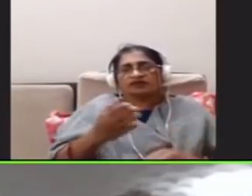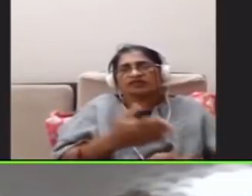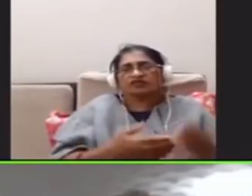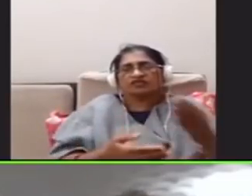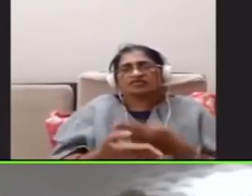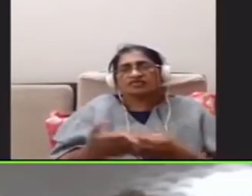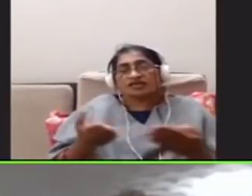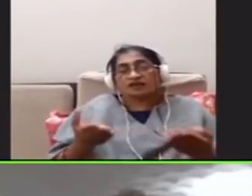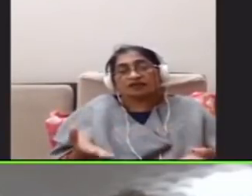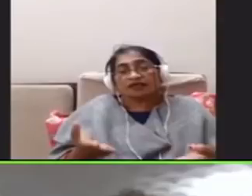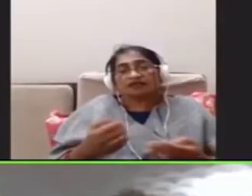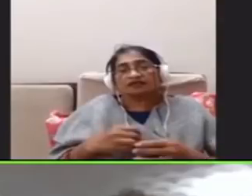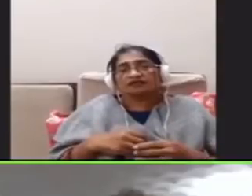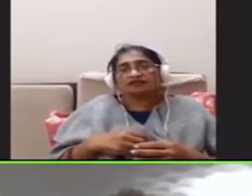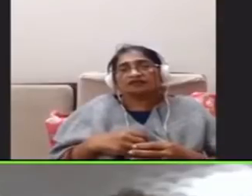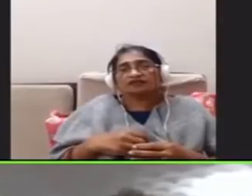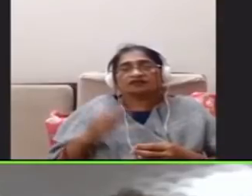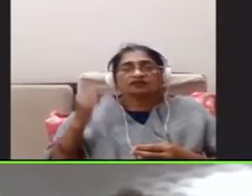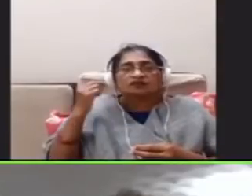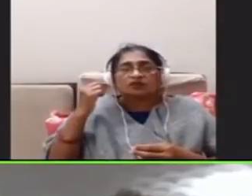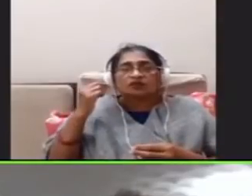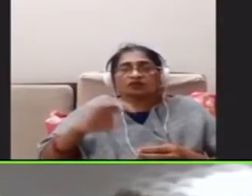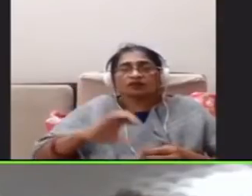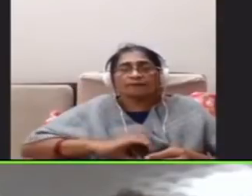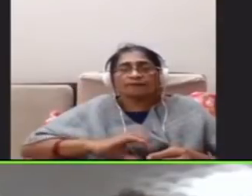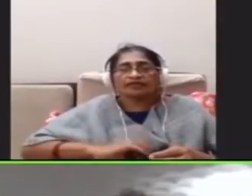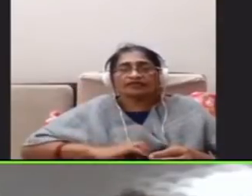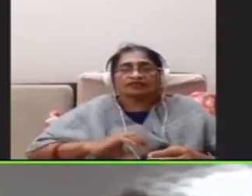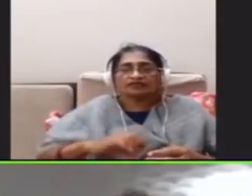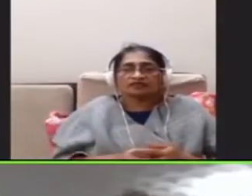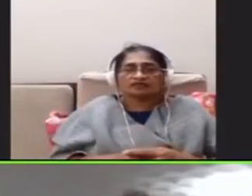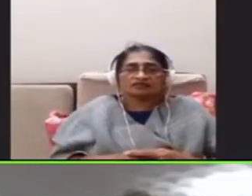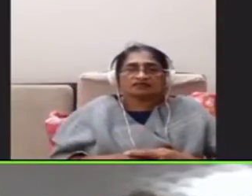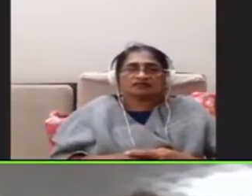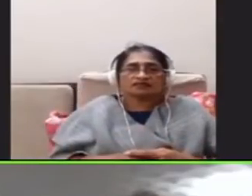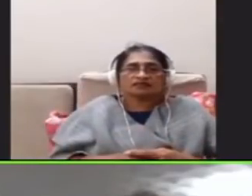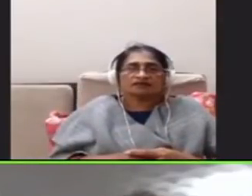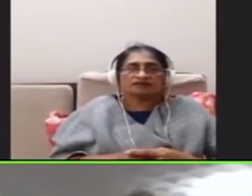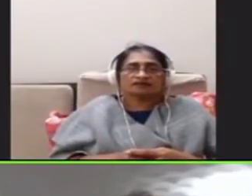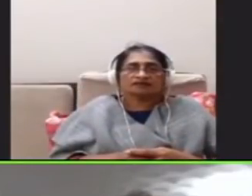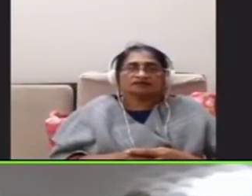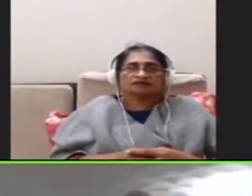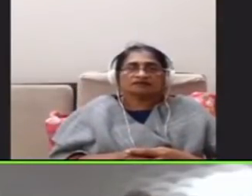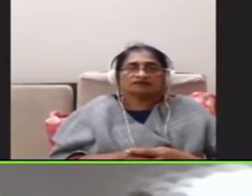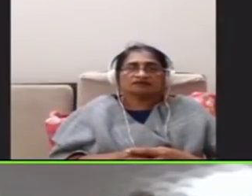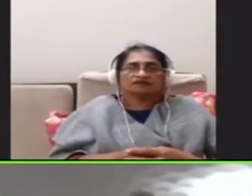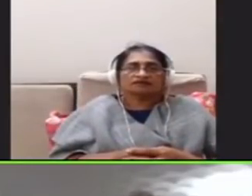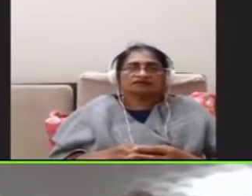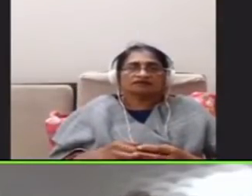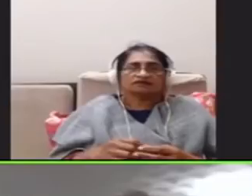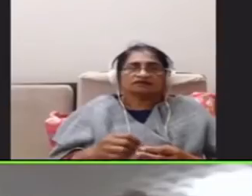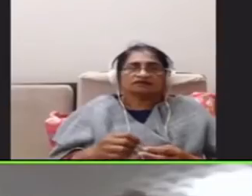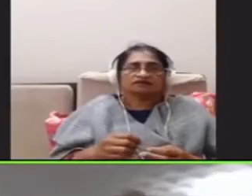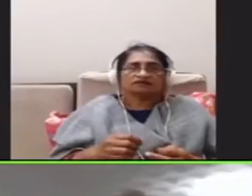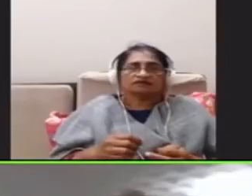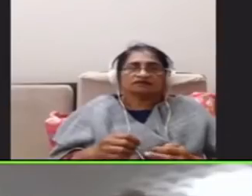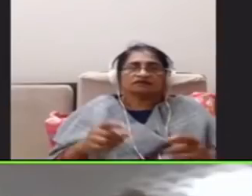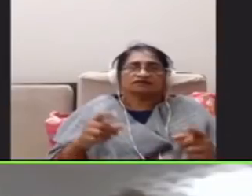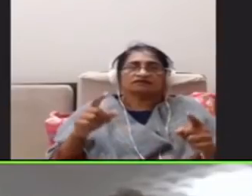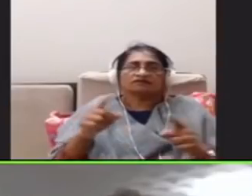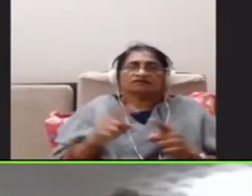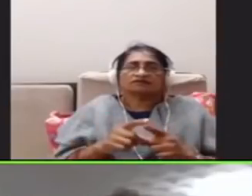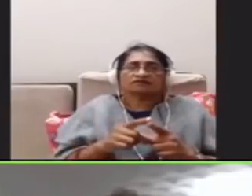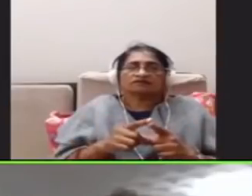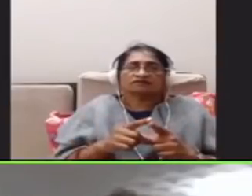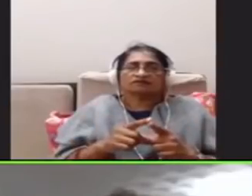non-disabled. And it was a great, you know, privilege to represent my, you know, my country at those events. It was a